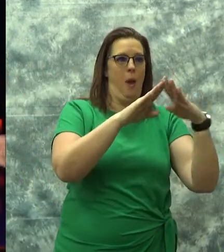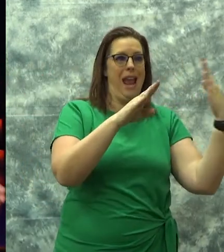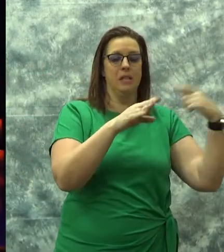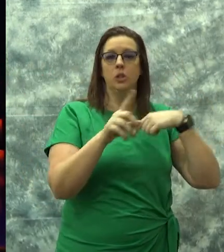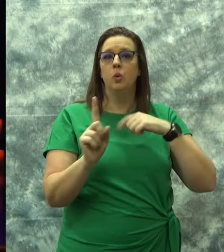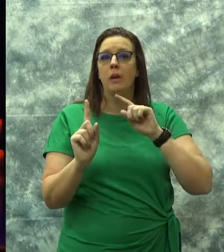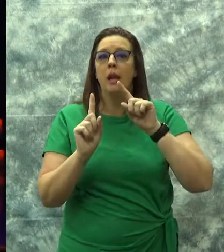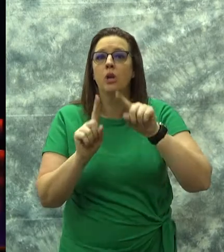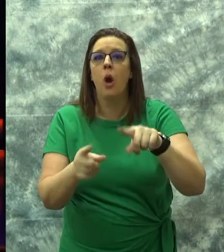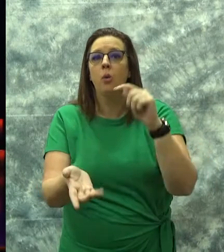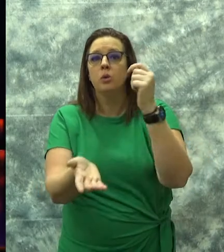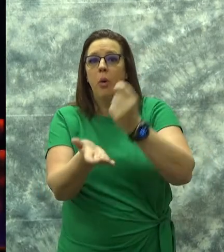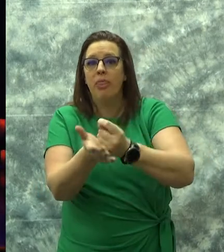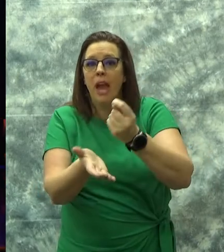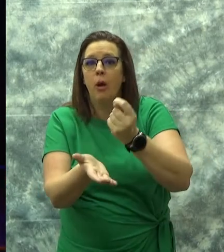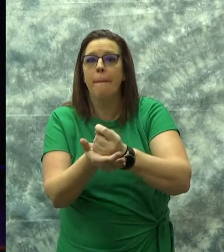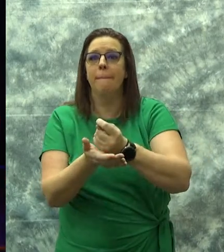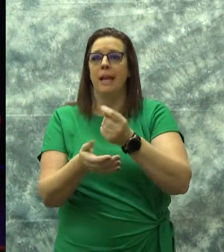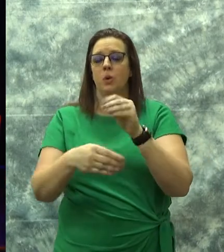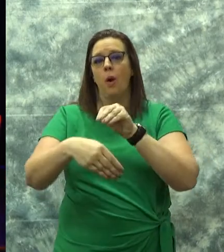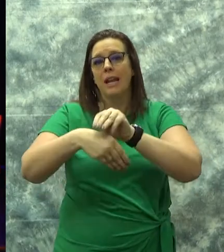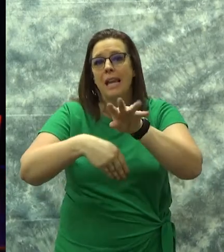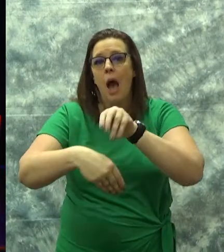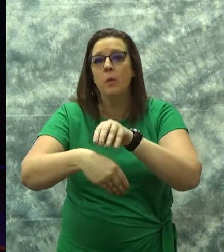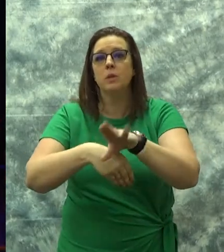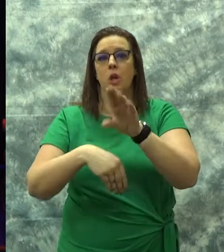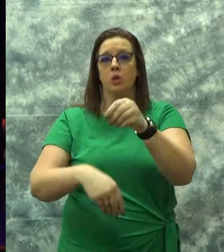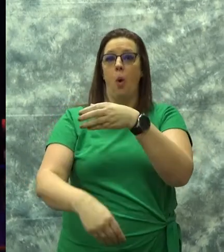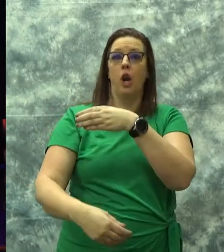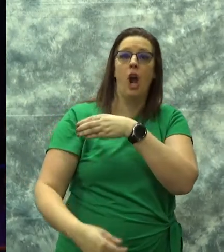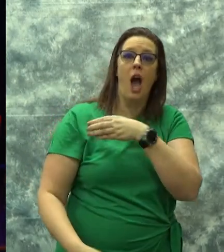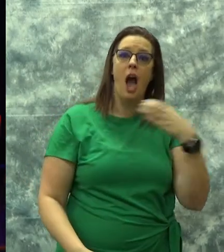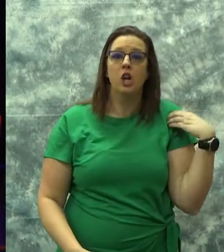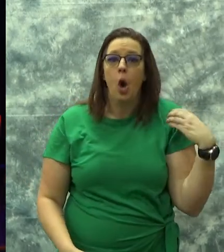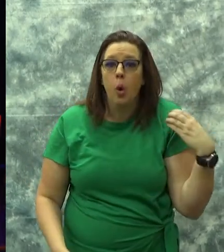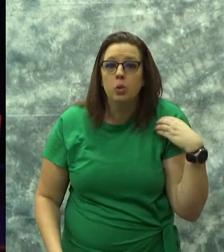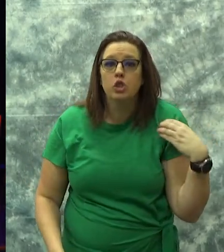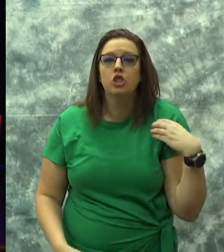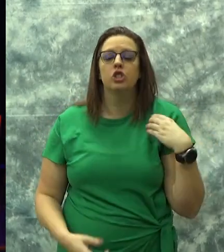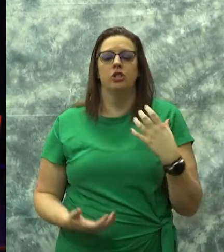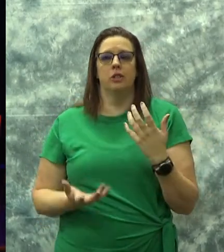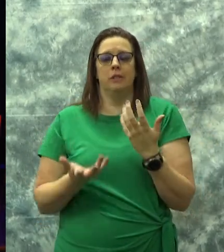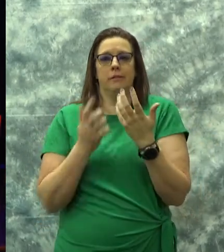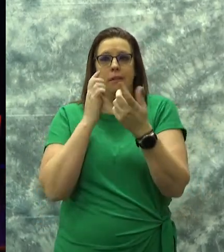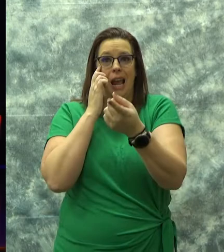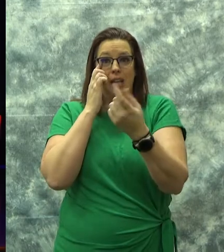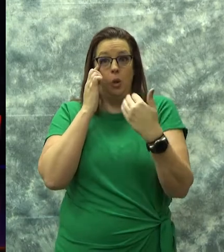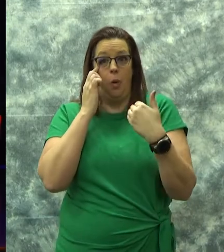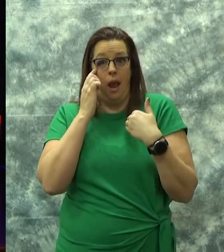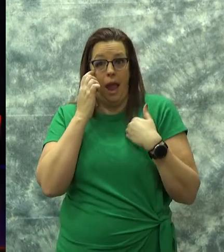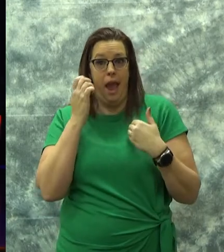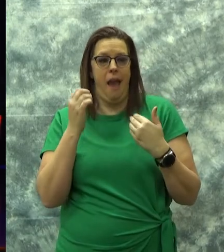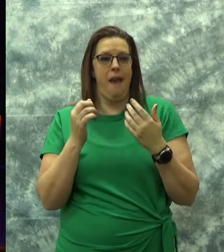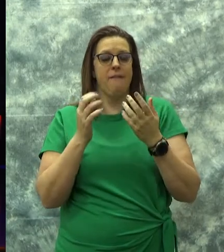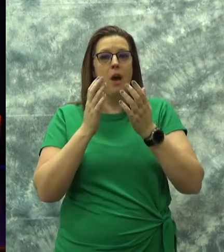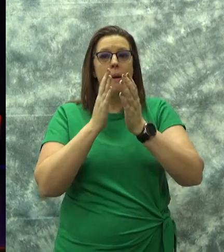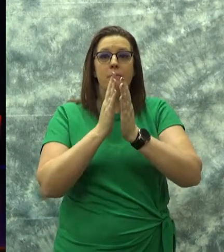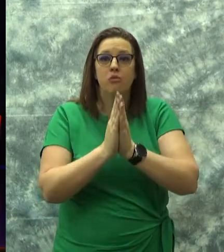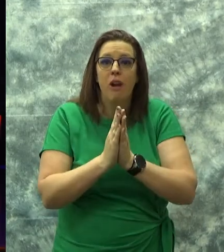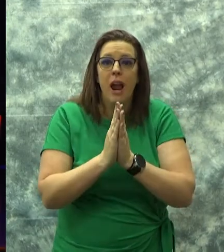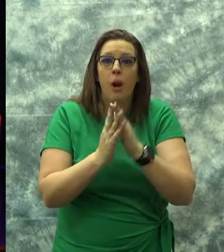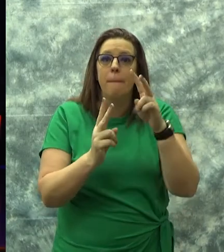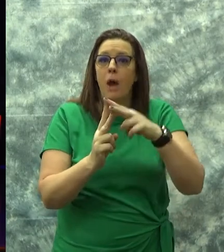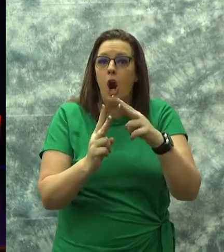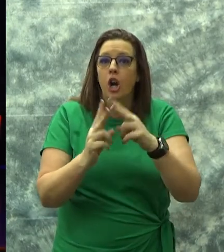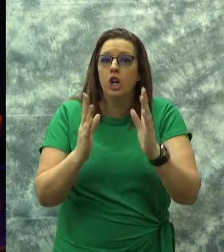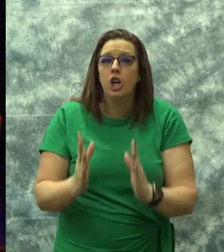why people go to therapists and counselors and coaches and practitioner prayer partners and have prayer partners, because we